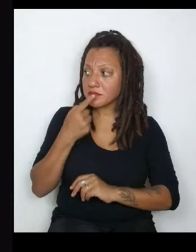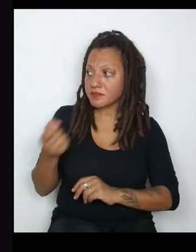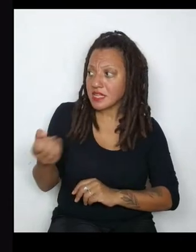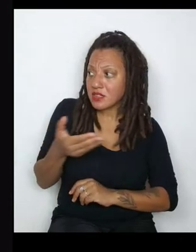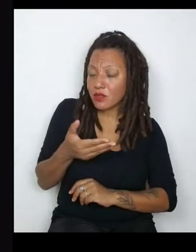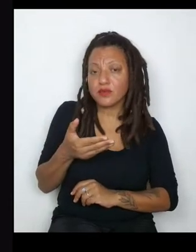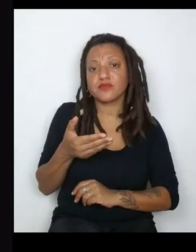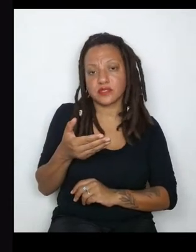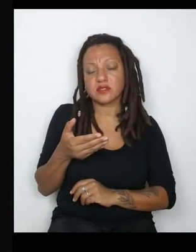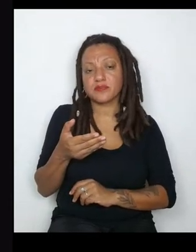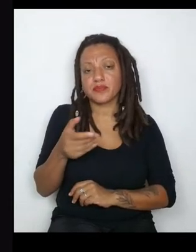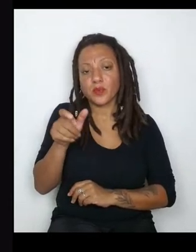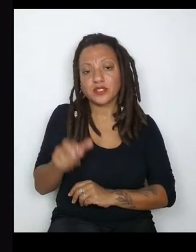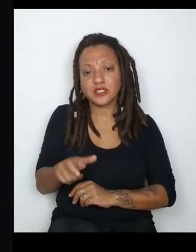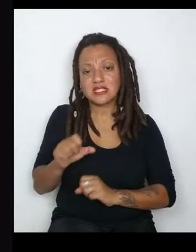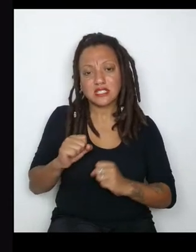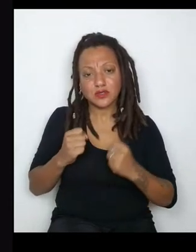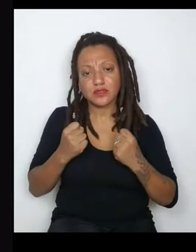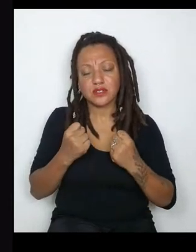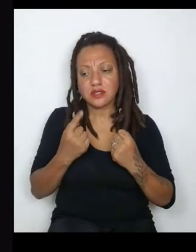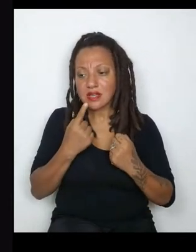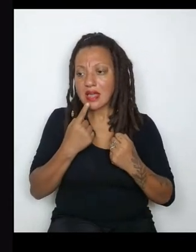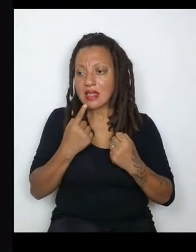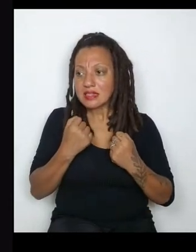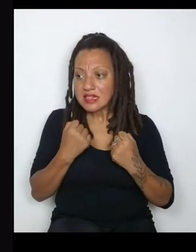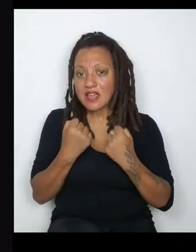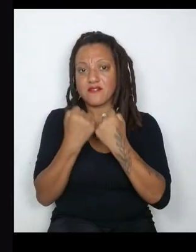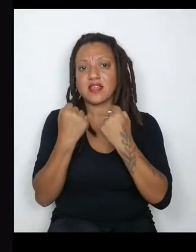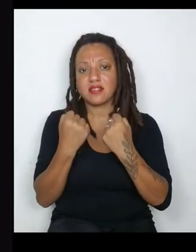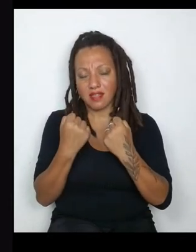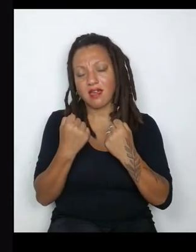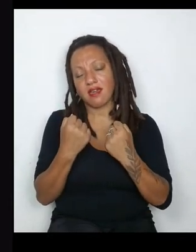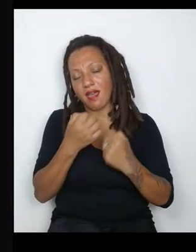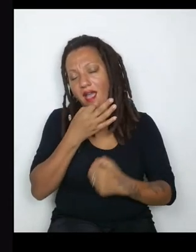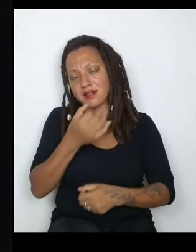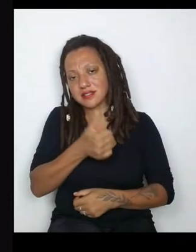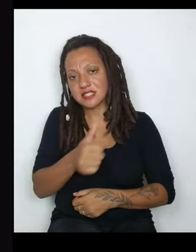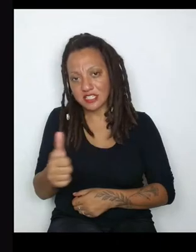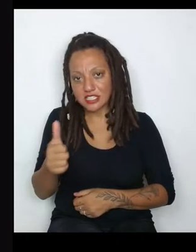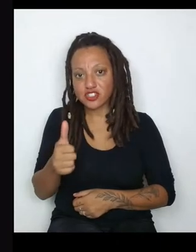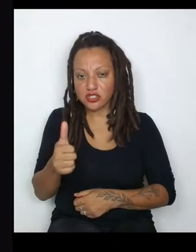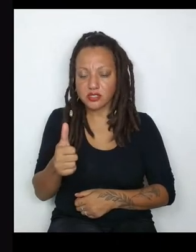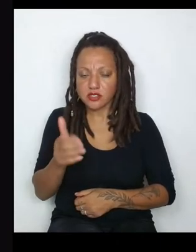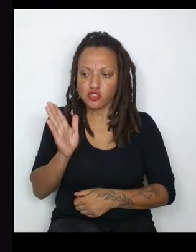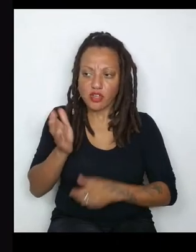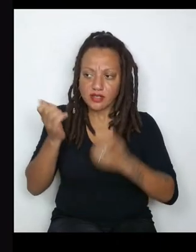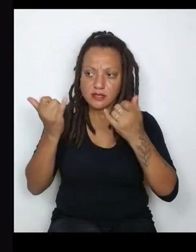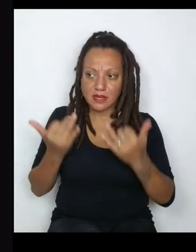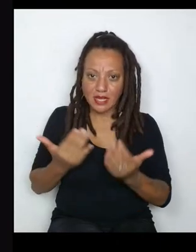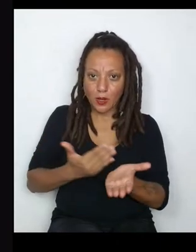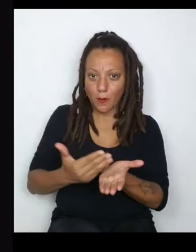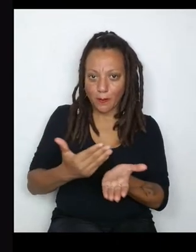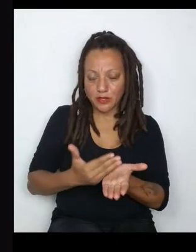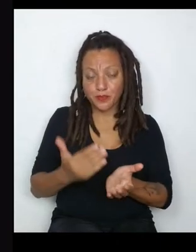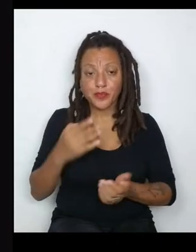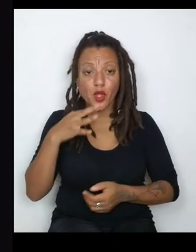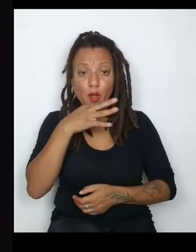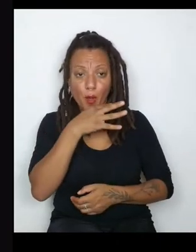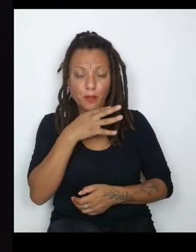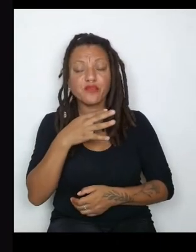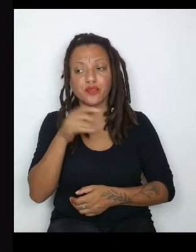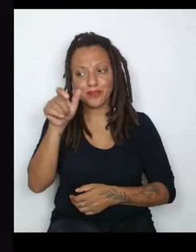beginning of this paper obviously gogan as an individual should not carry the blame for french